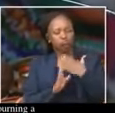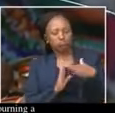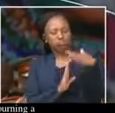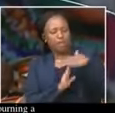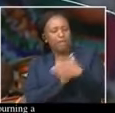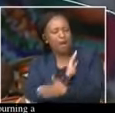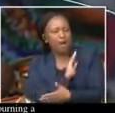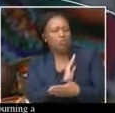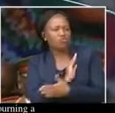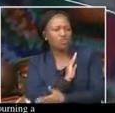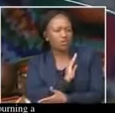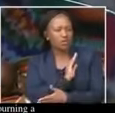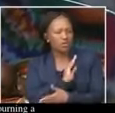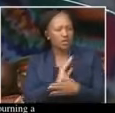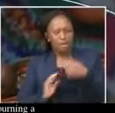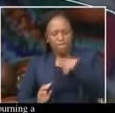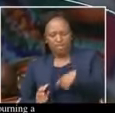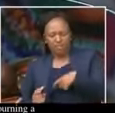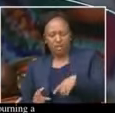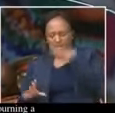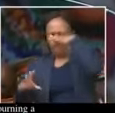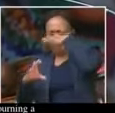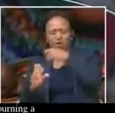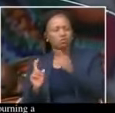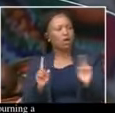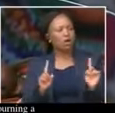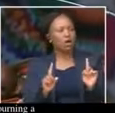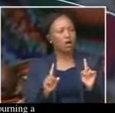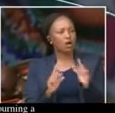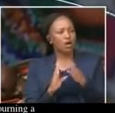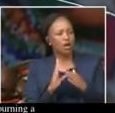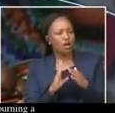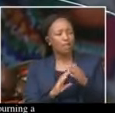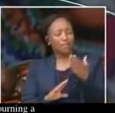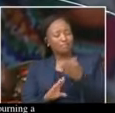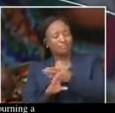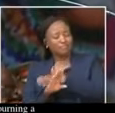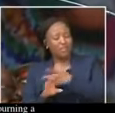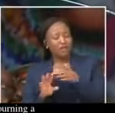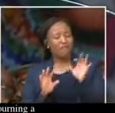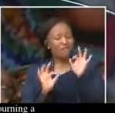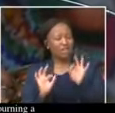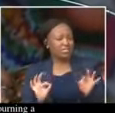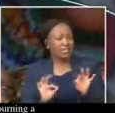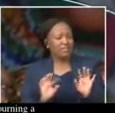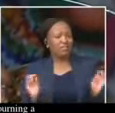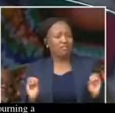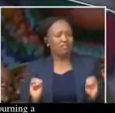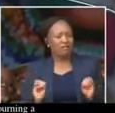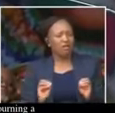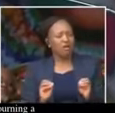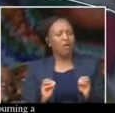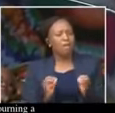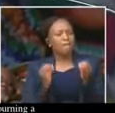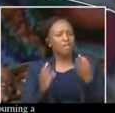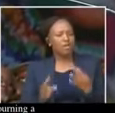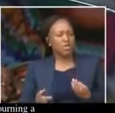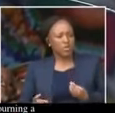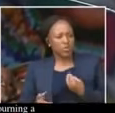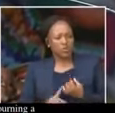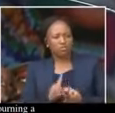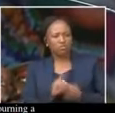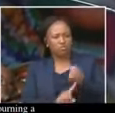above their own personal safety when it was not fashionable to do so. Many youth activists were